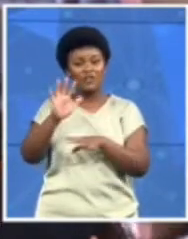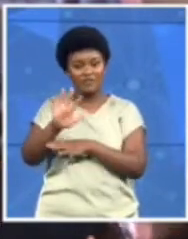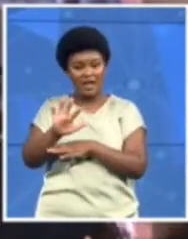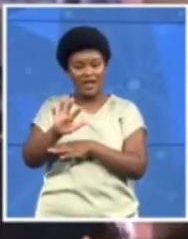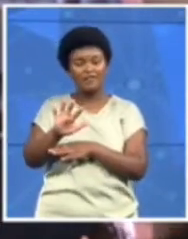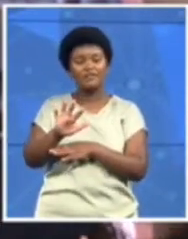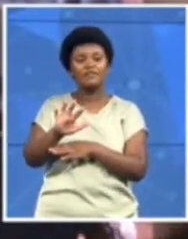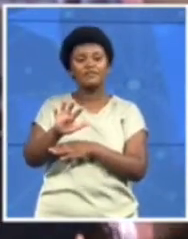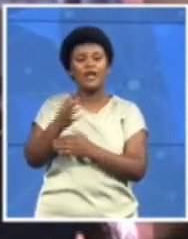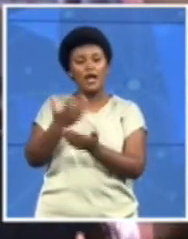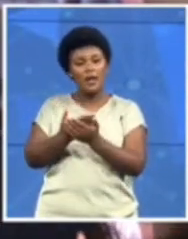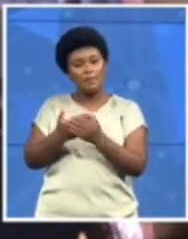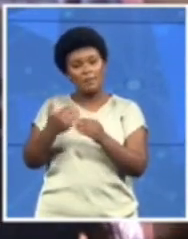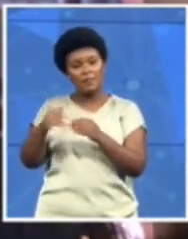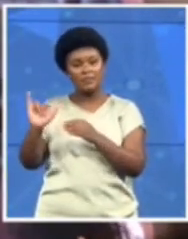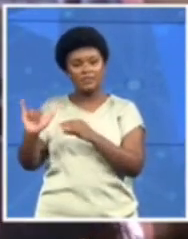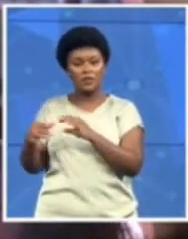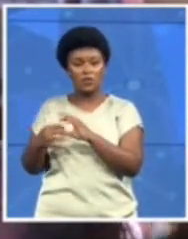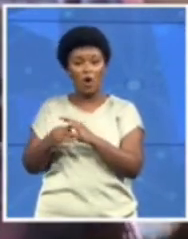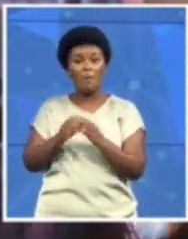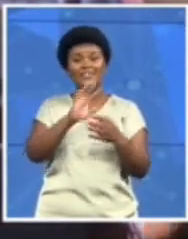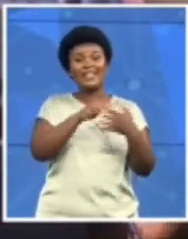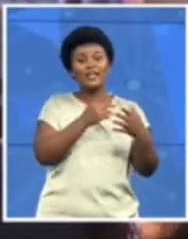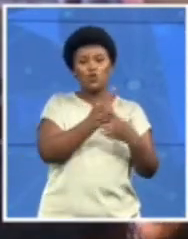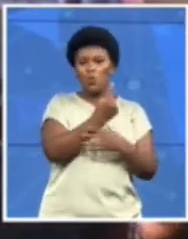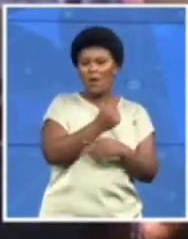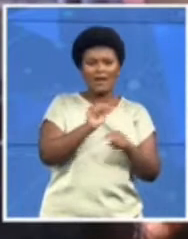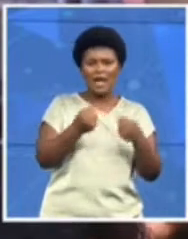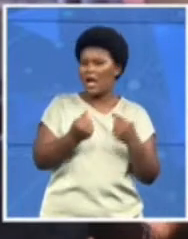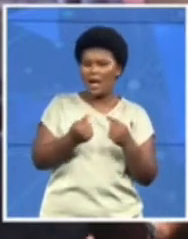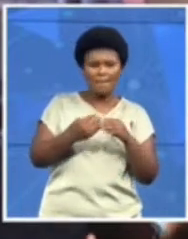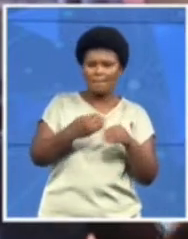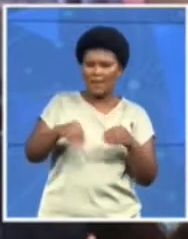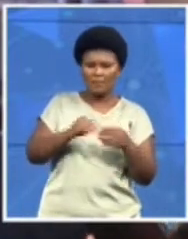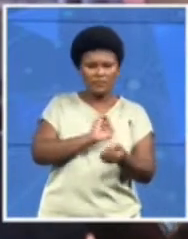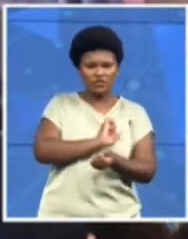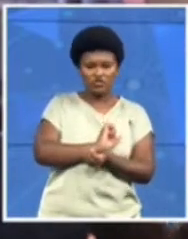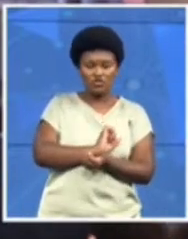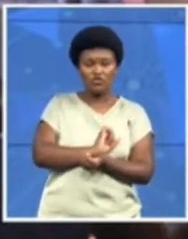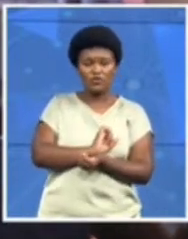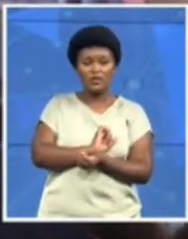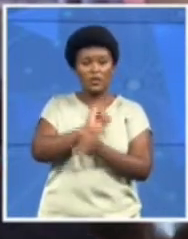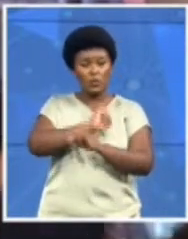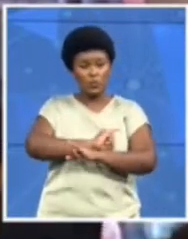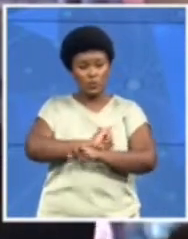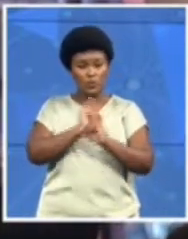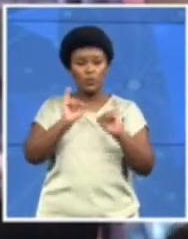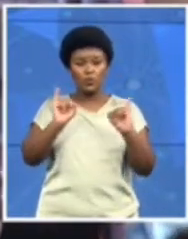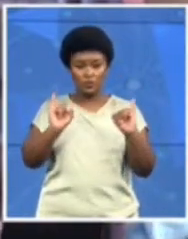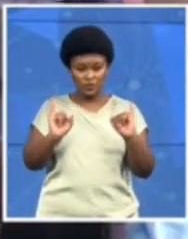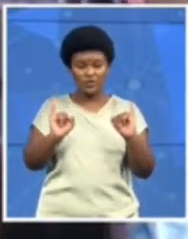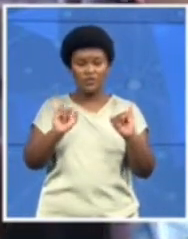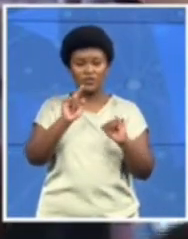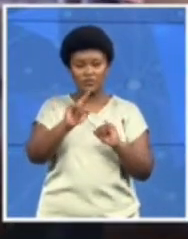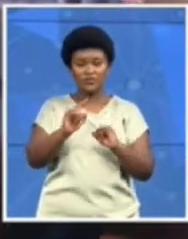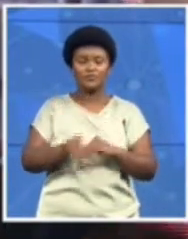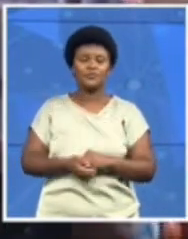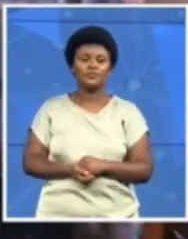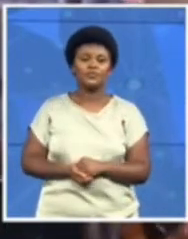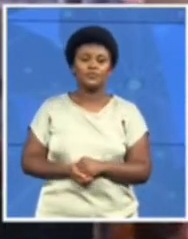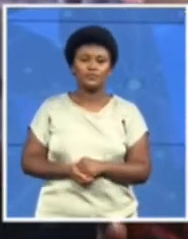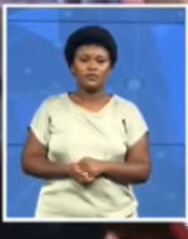have to be released on bail. And it also talks about the seriousness of the charges that he's facing. Can you elaborate on the explosive device? Can